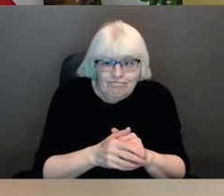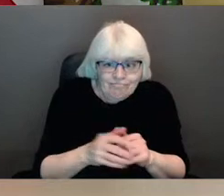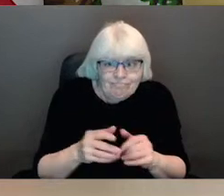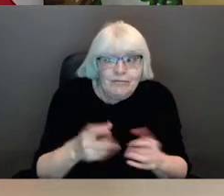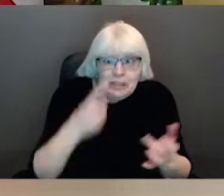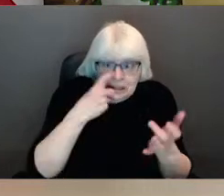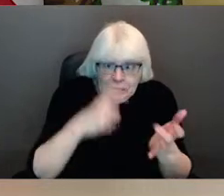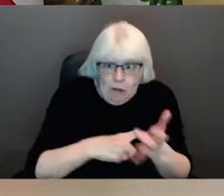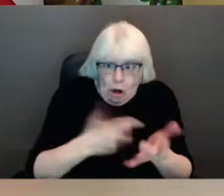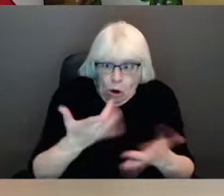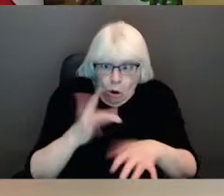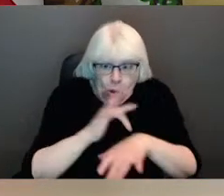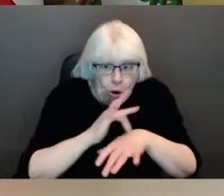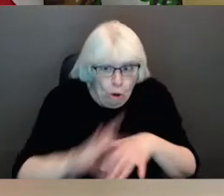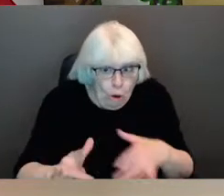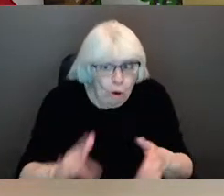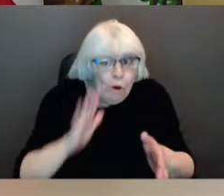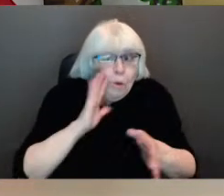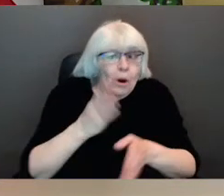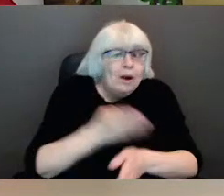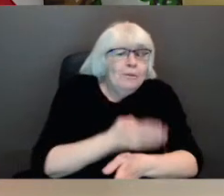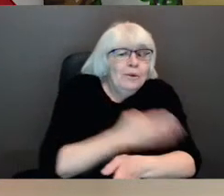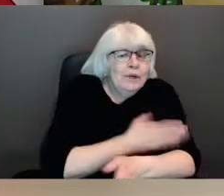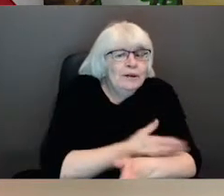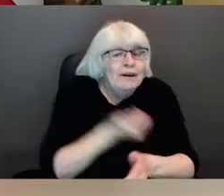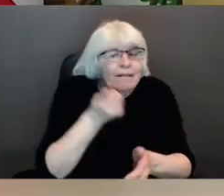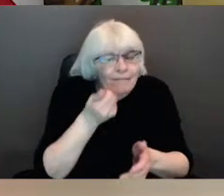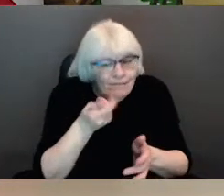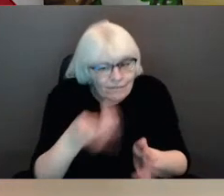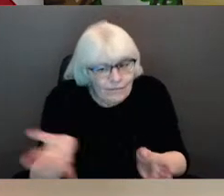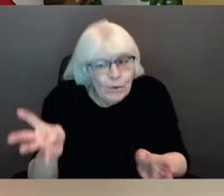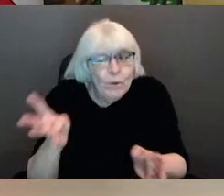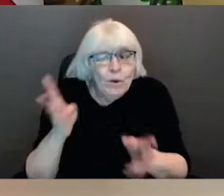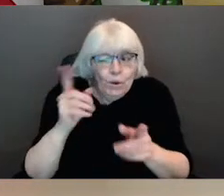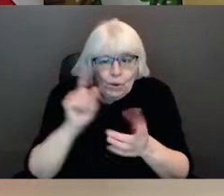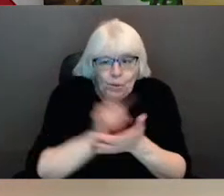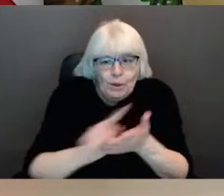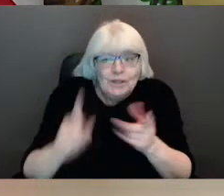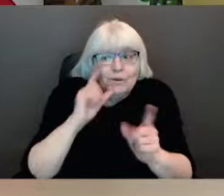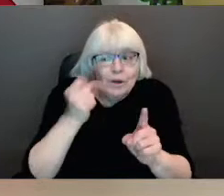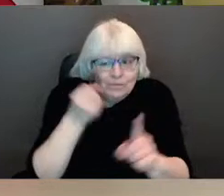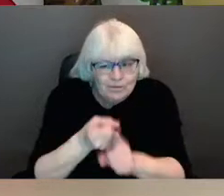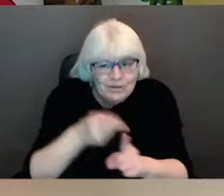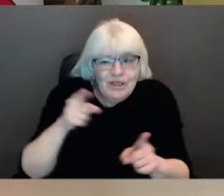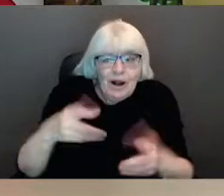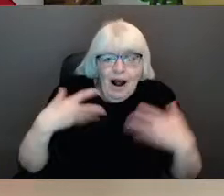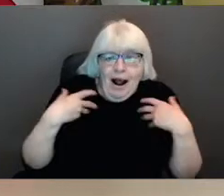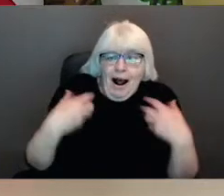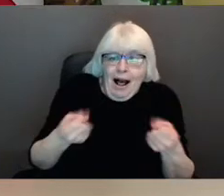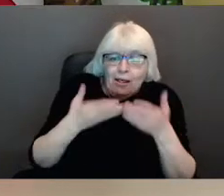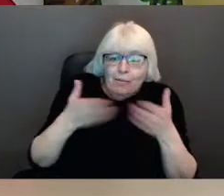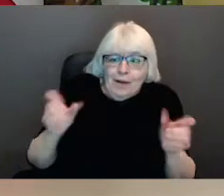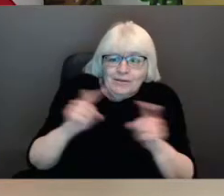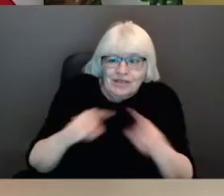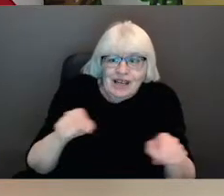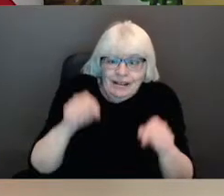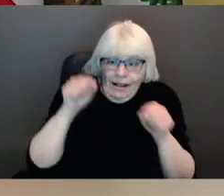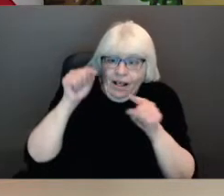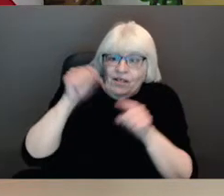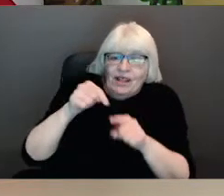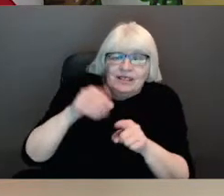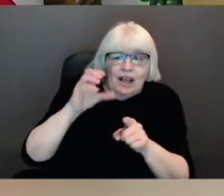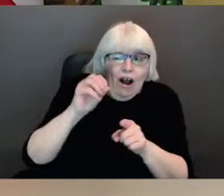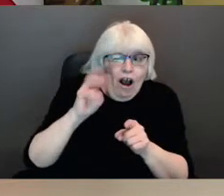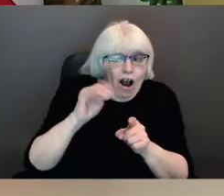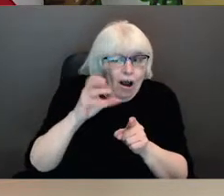for our health system. Although Omicron is highly transmissible, it appears less severe than earlier strains,